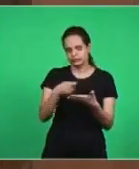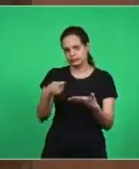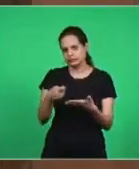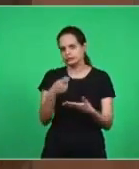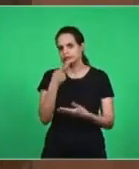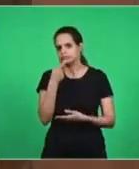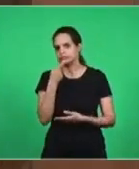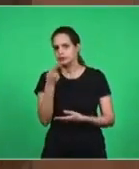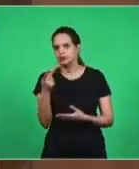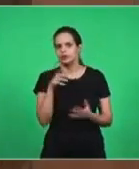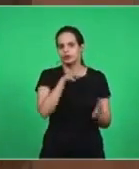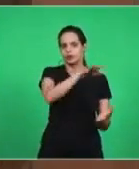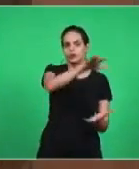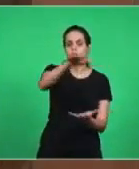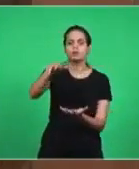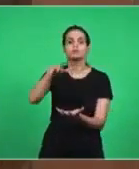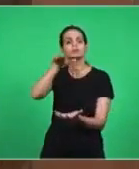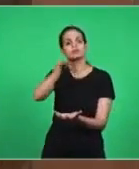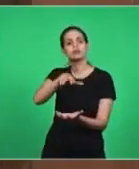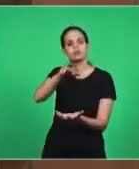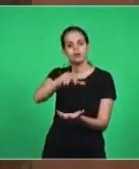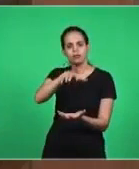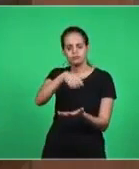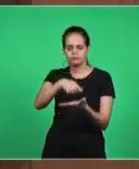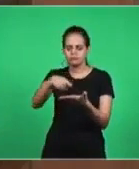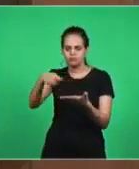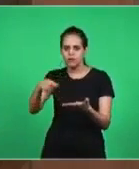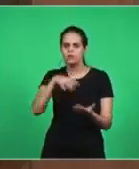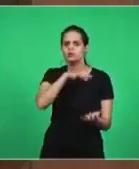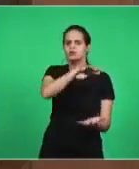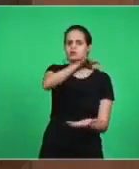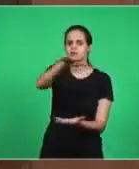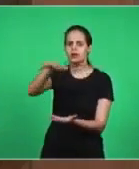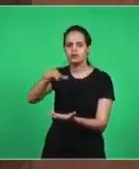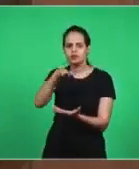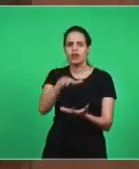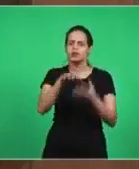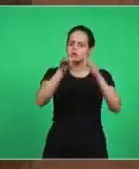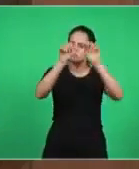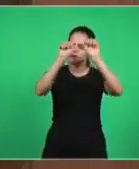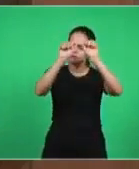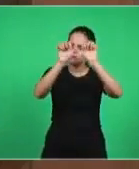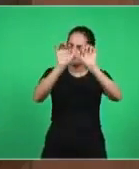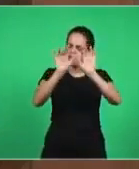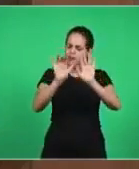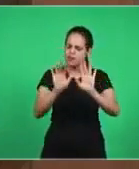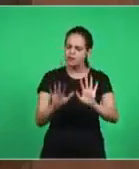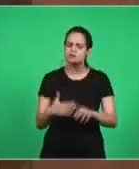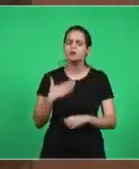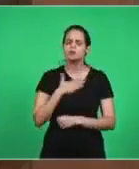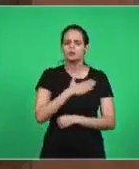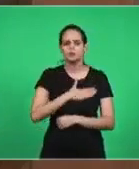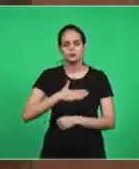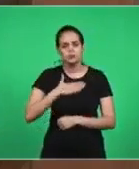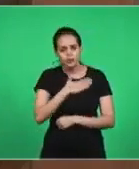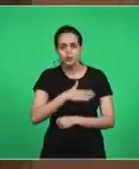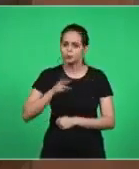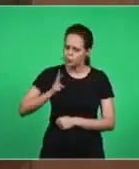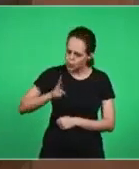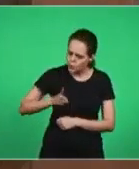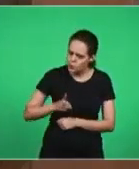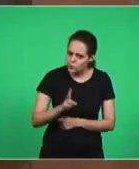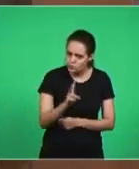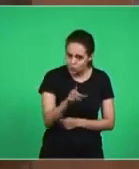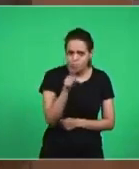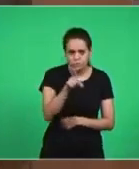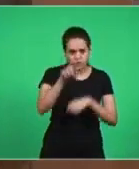the satellite, about what he has seen, about the blessing that he has experienced. My brother, continue. You are alone there,